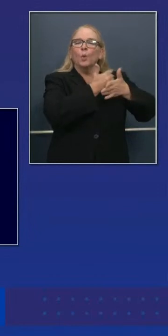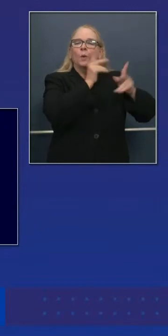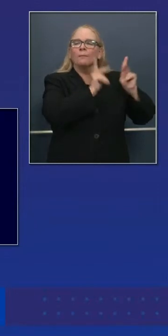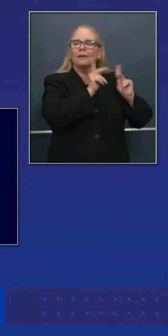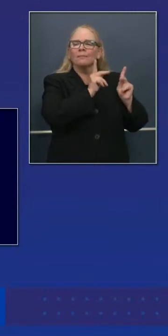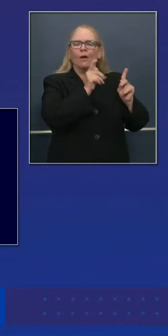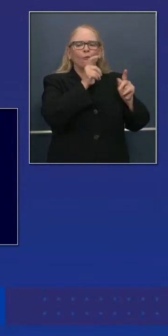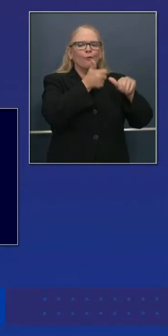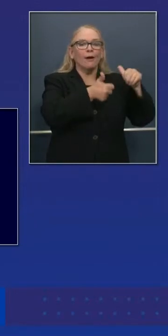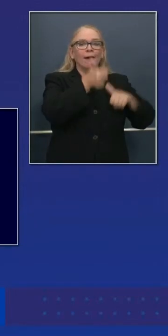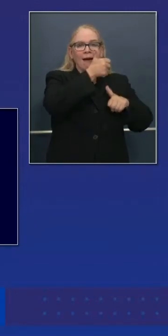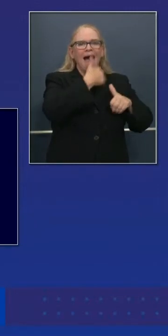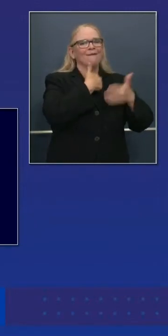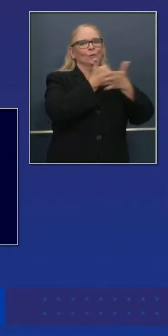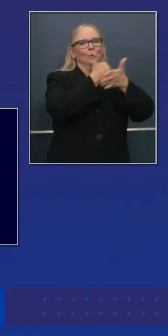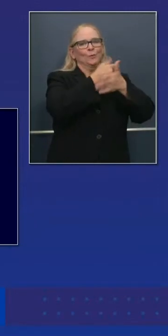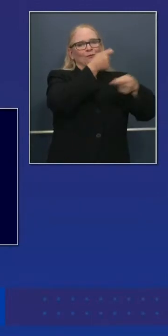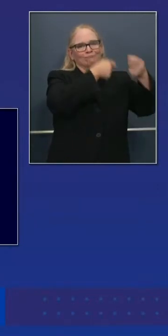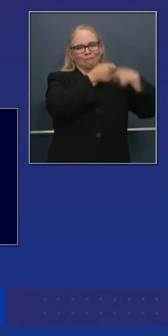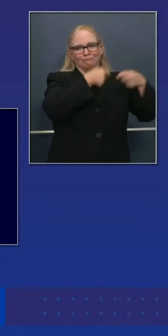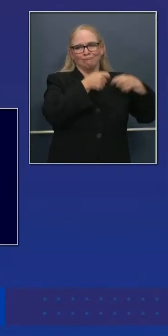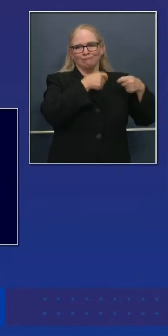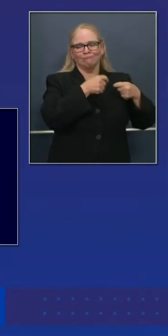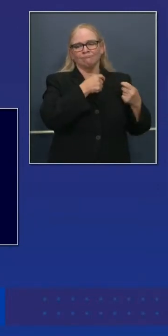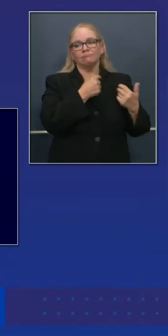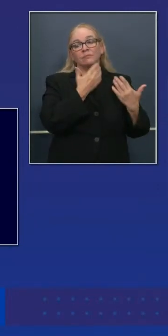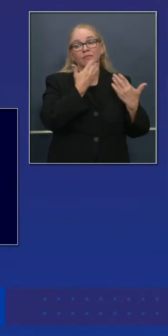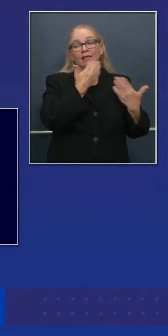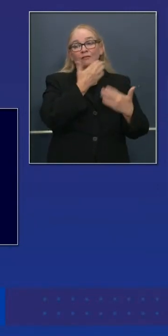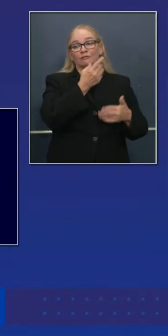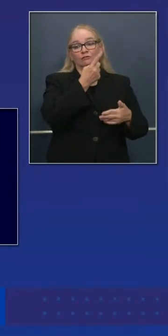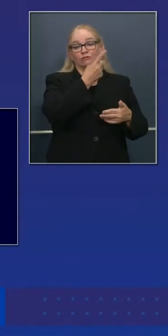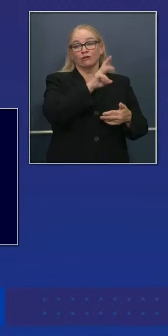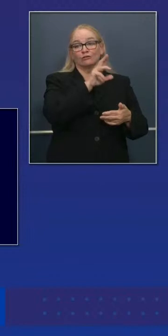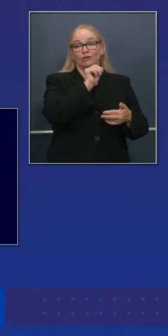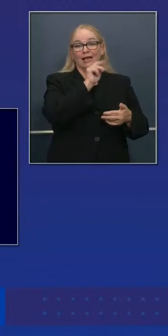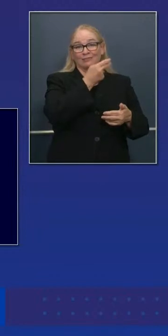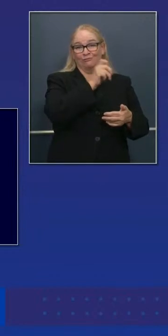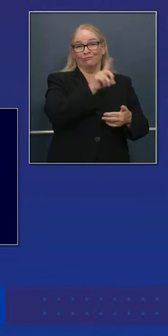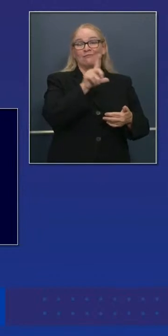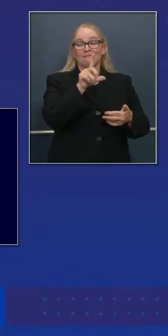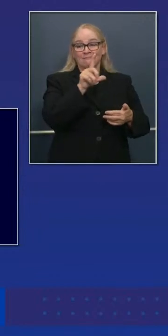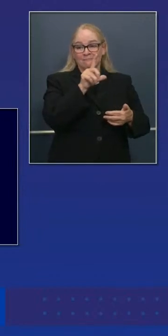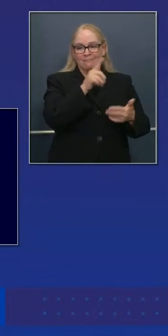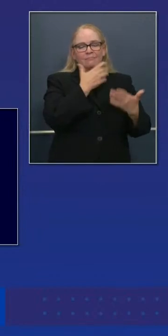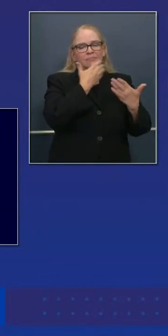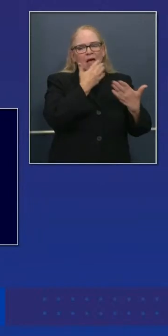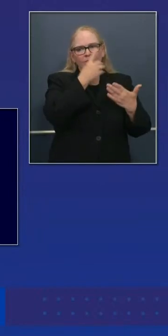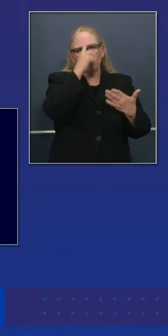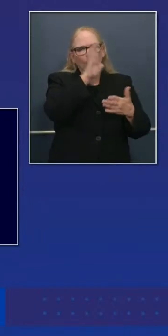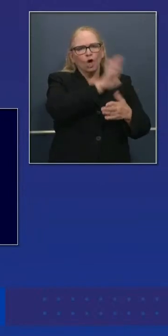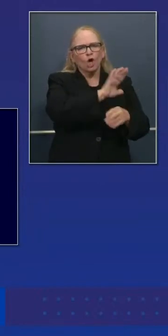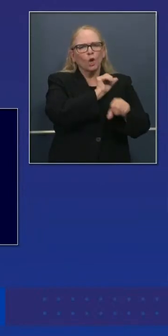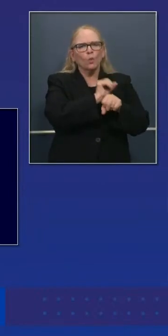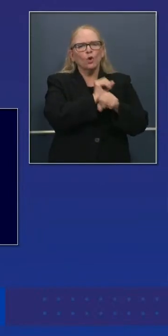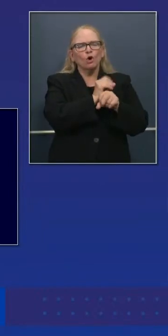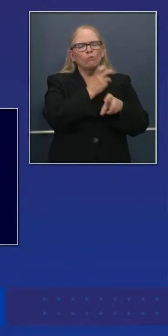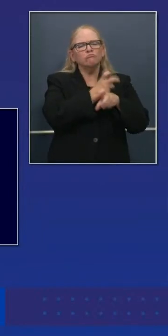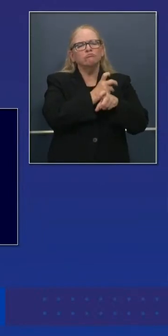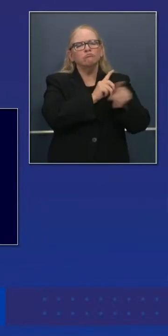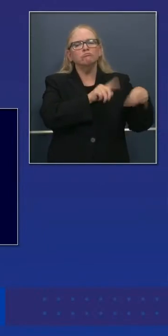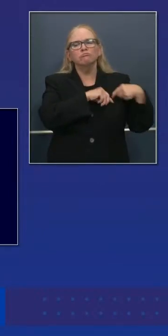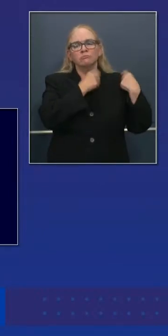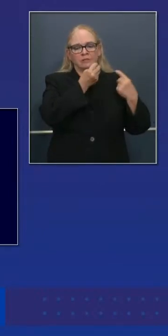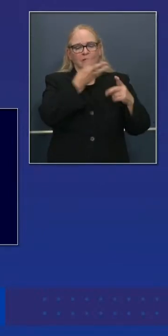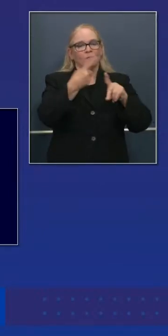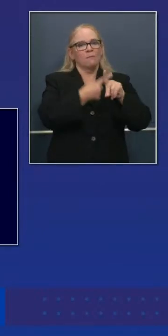Health. I want to thank Dr. Sonia Angel for her tremendous work over the past many months and into late